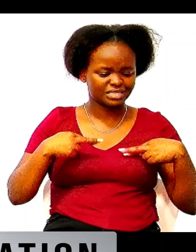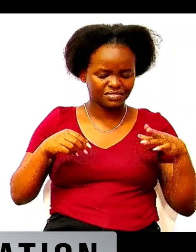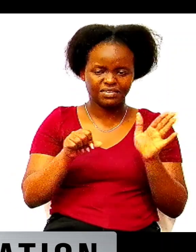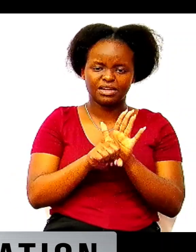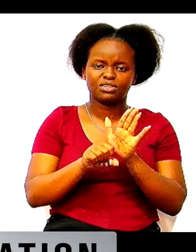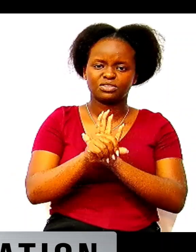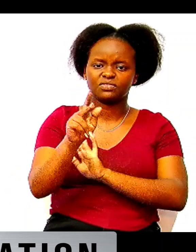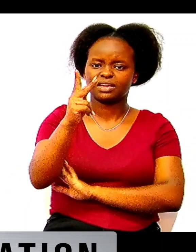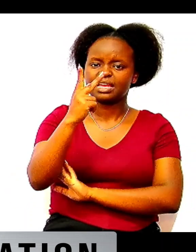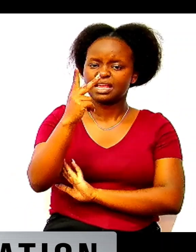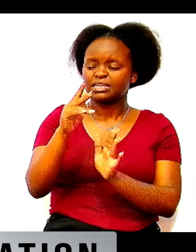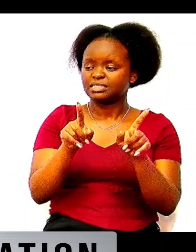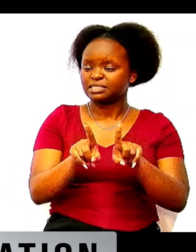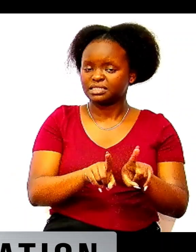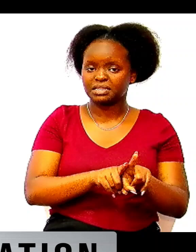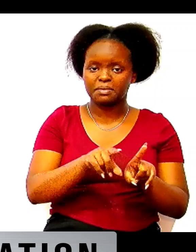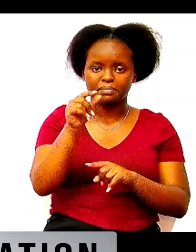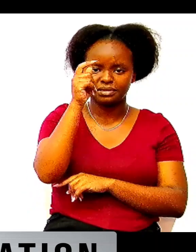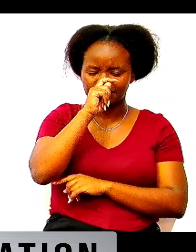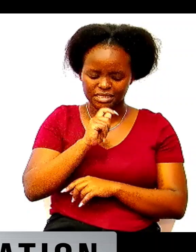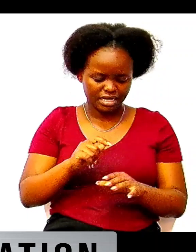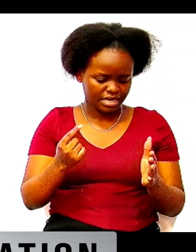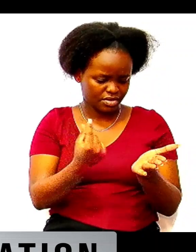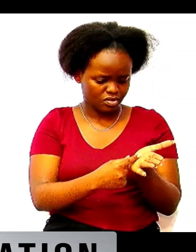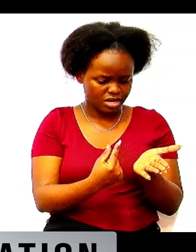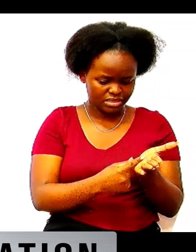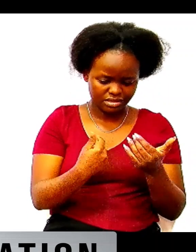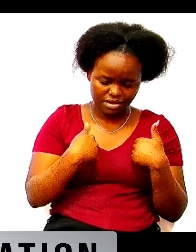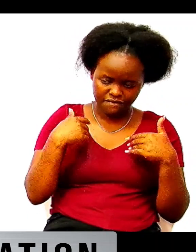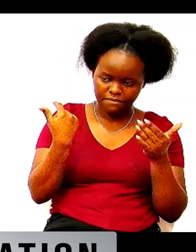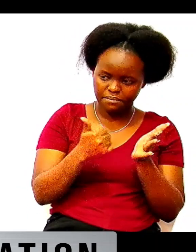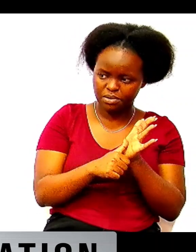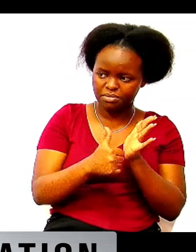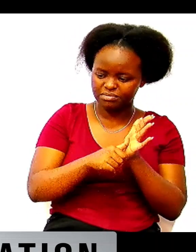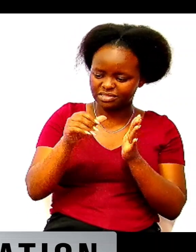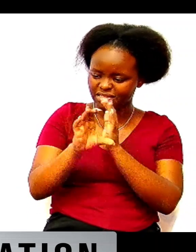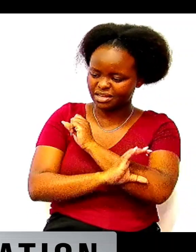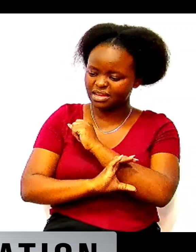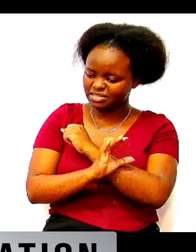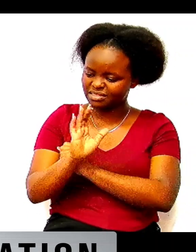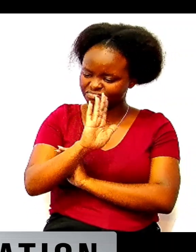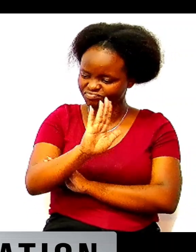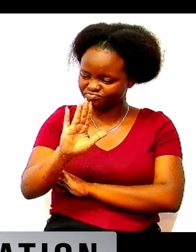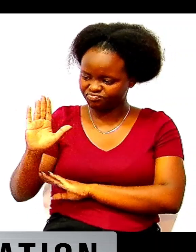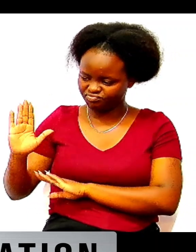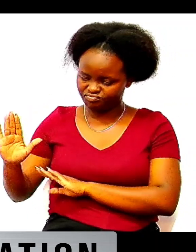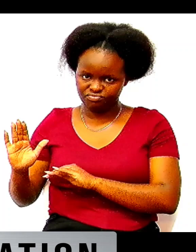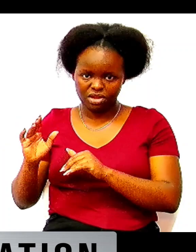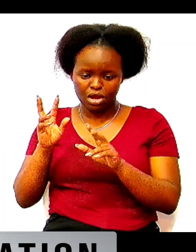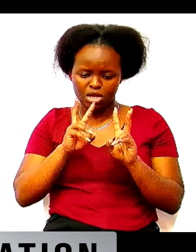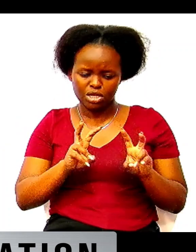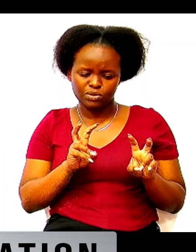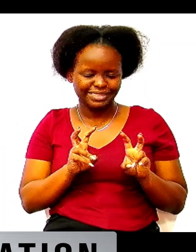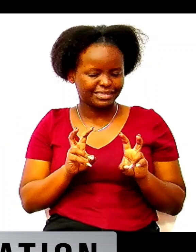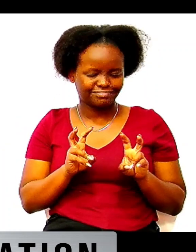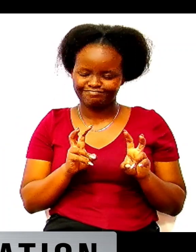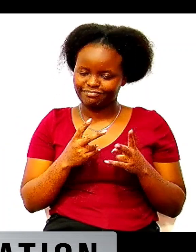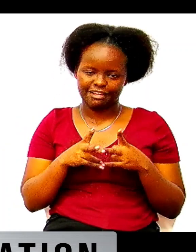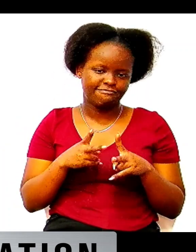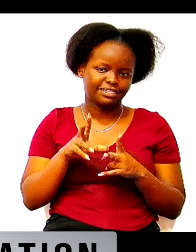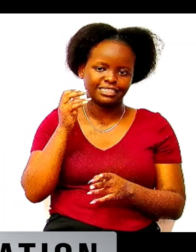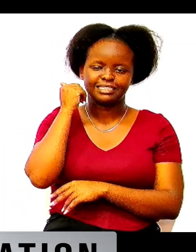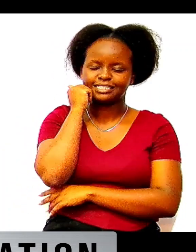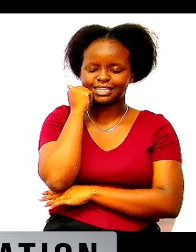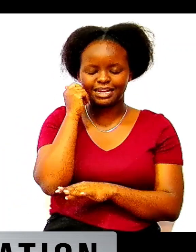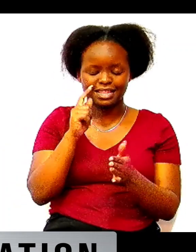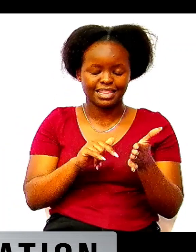even Tanzania and even Ugandans who are having problems in their countries. So it looks like it's unfortunate that that is what now